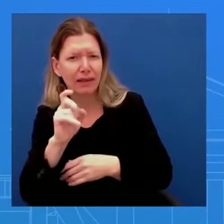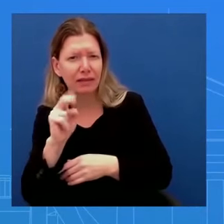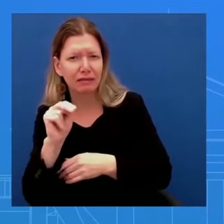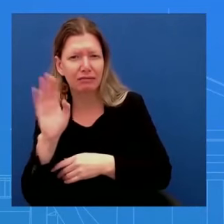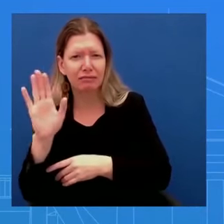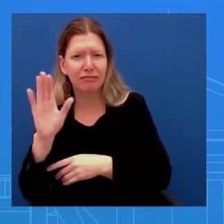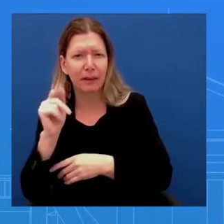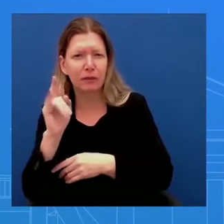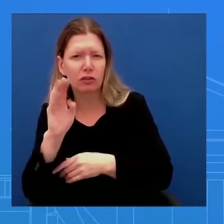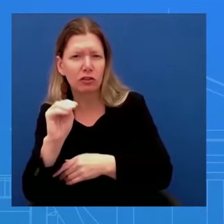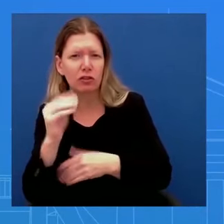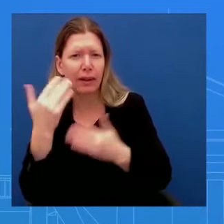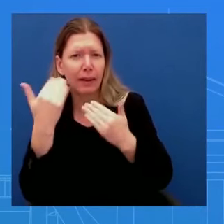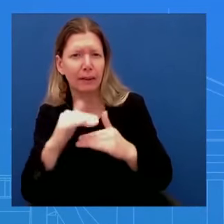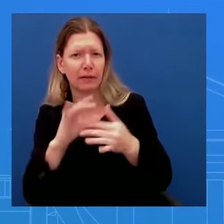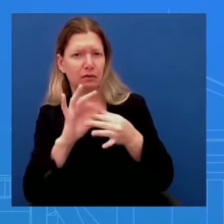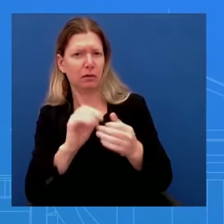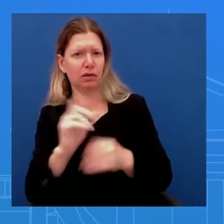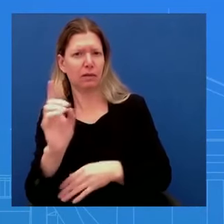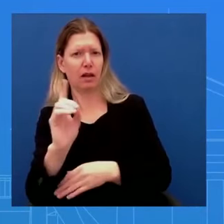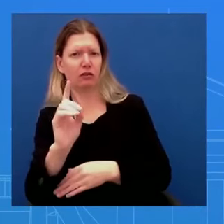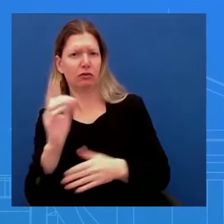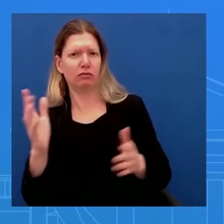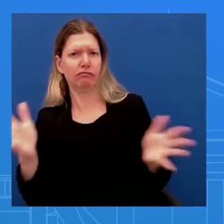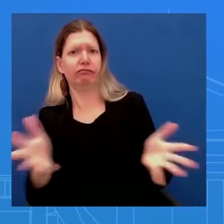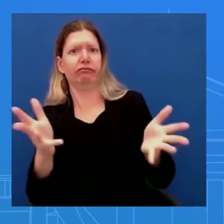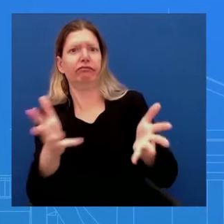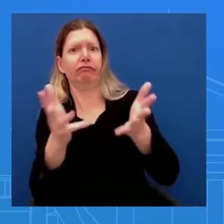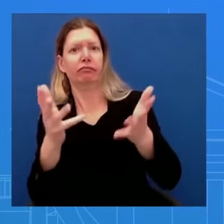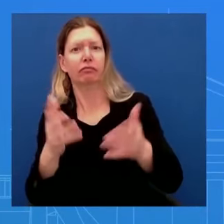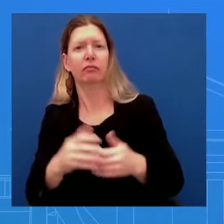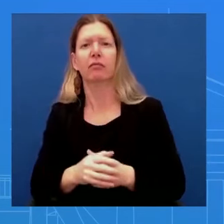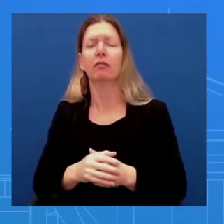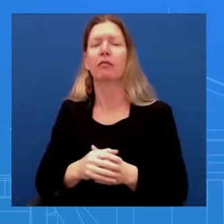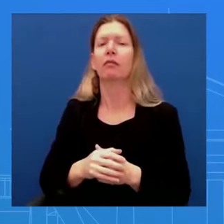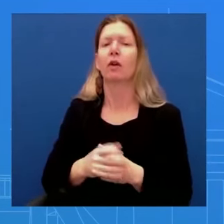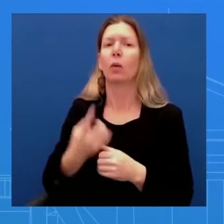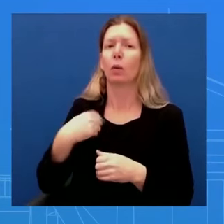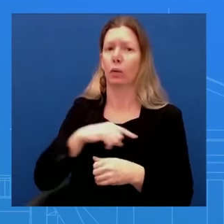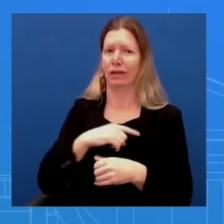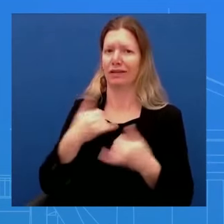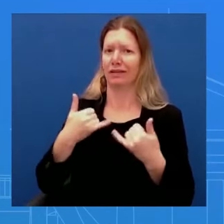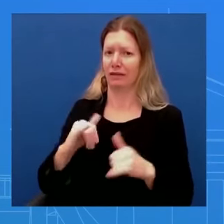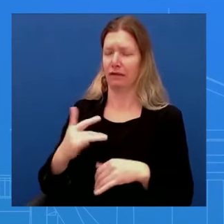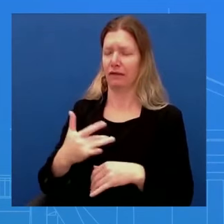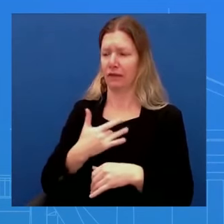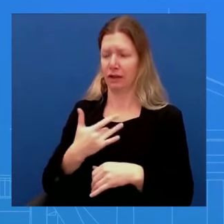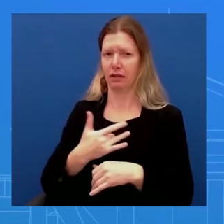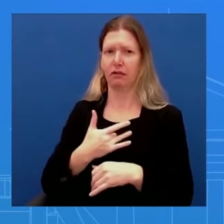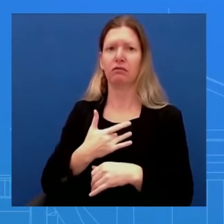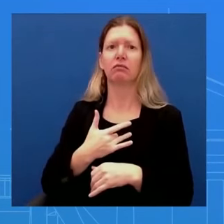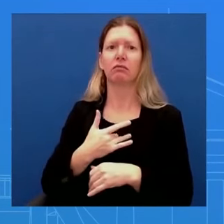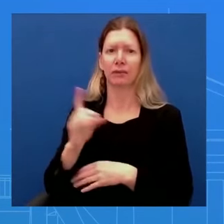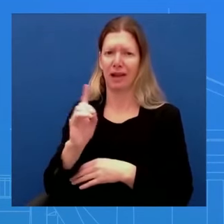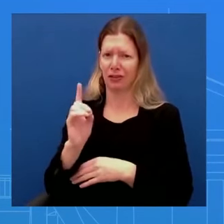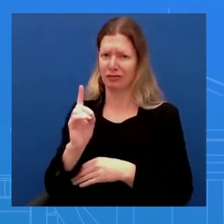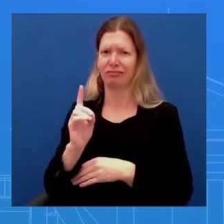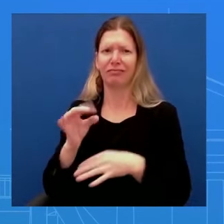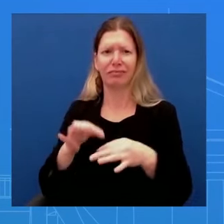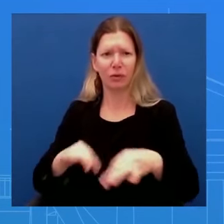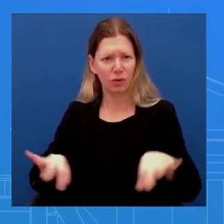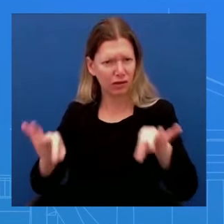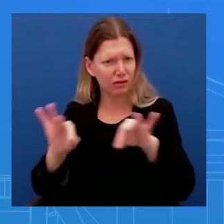believe in the importance of viable, vibrant, democratic institutions all over the world.